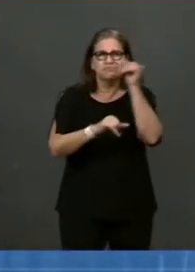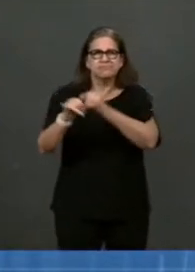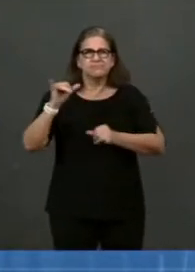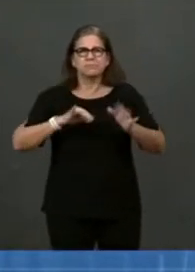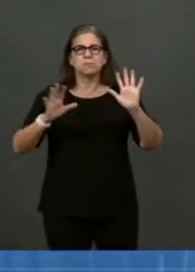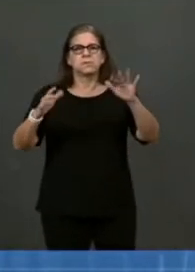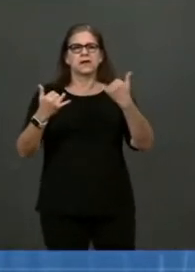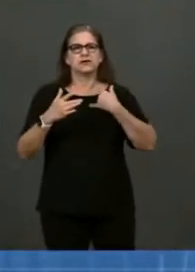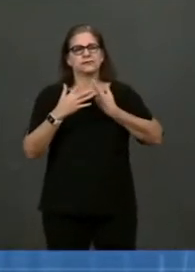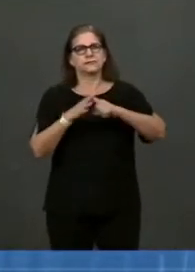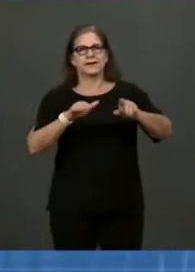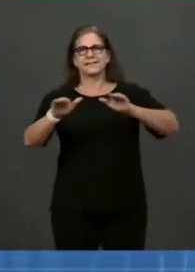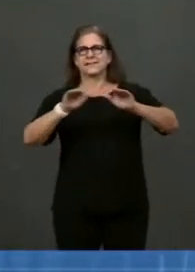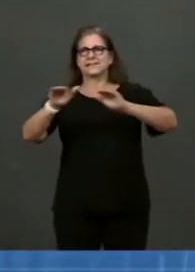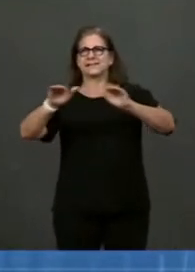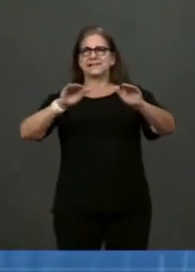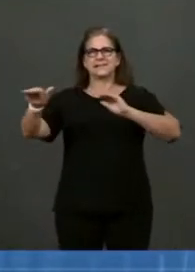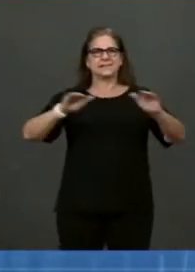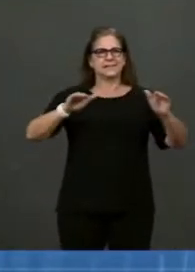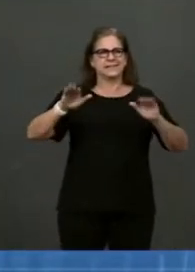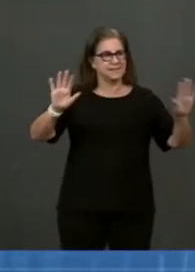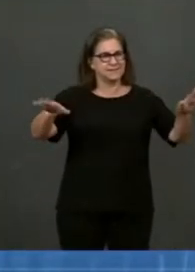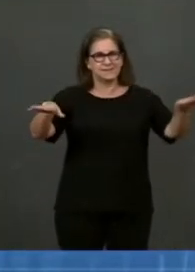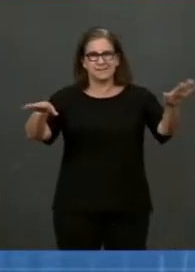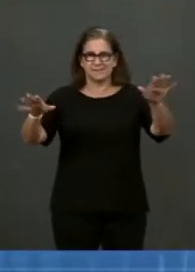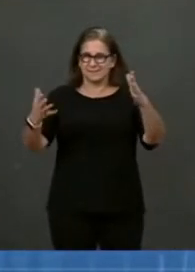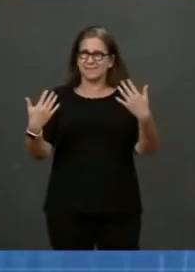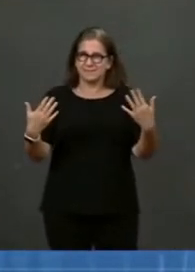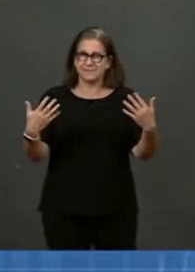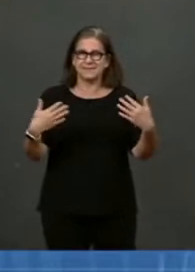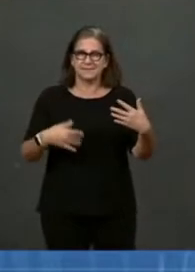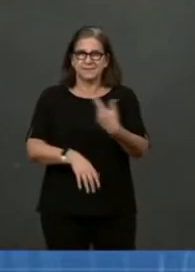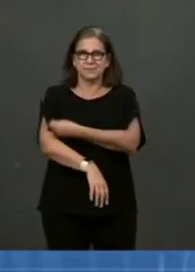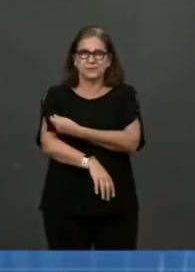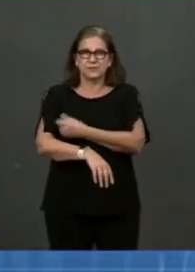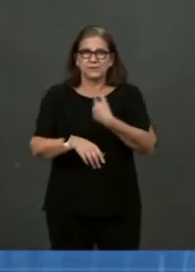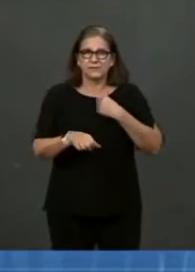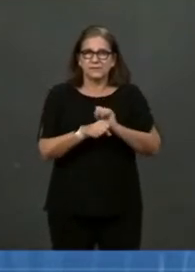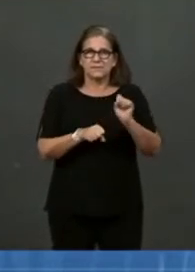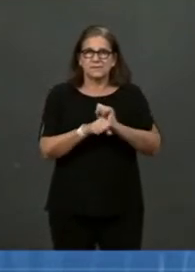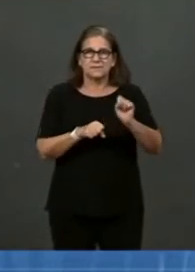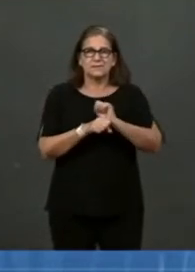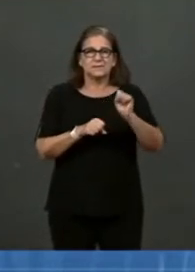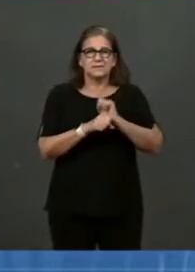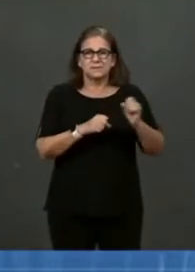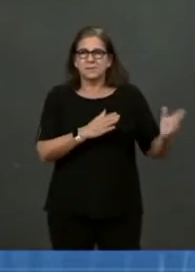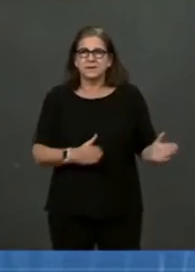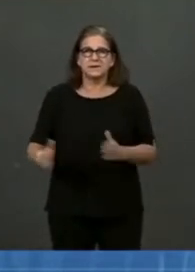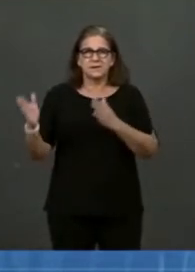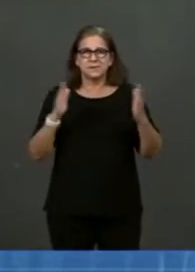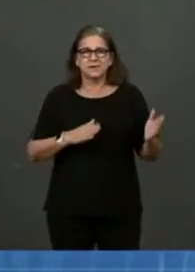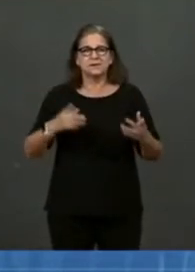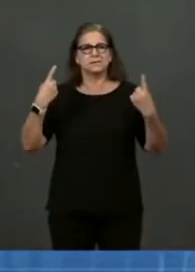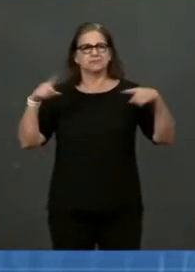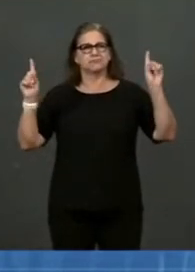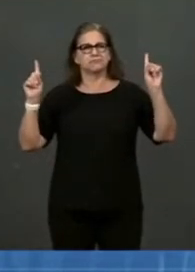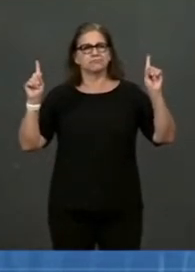Over the last 2 months, we've prepared and our work is paying off. 10 million Americans have already gotten a booster